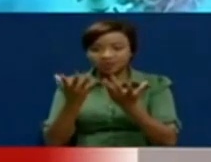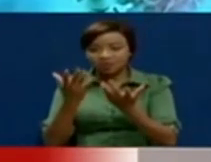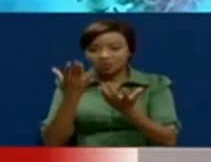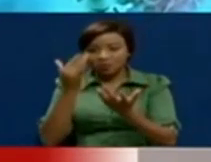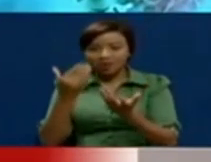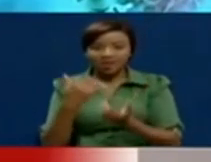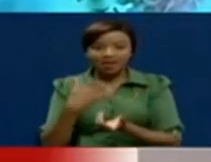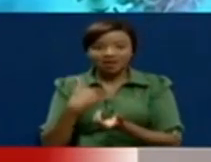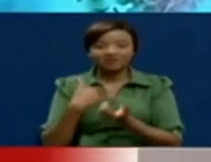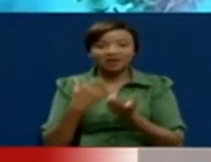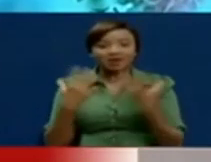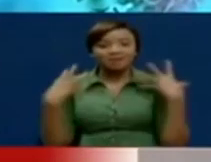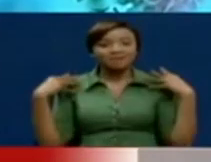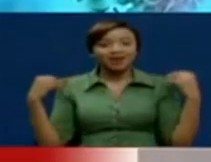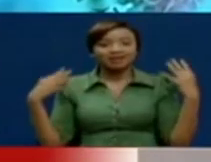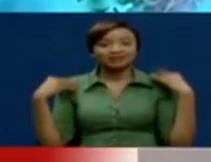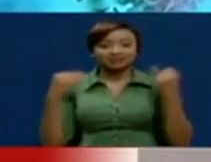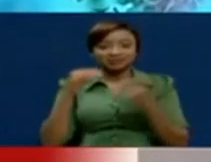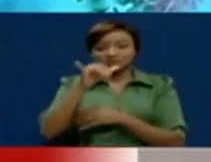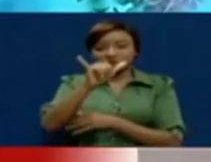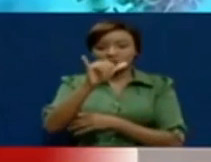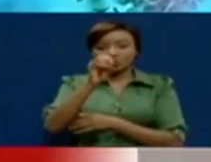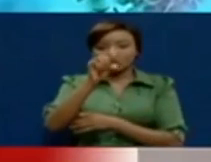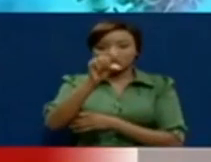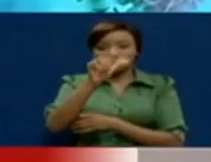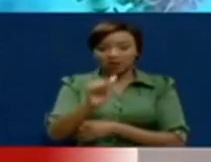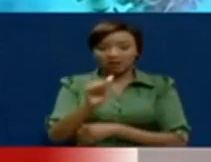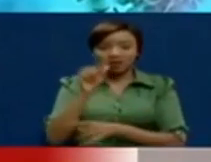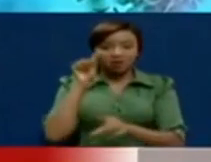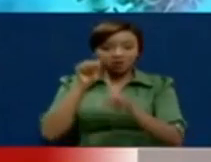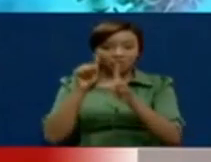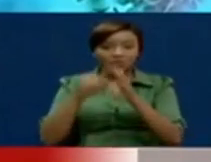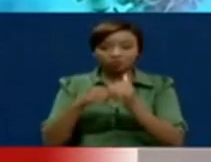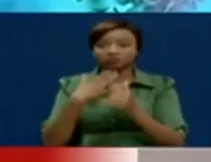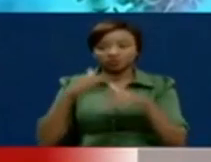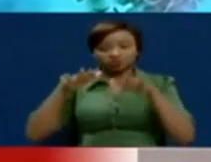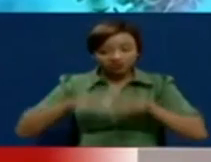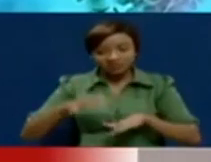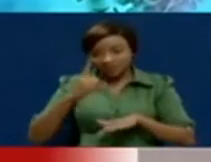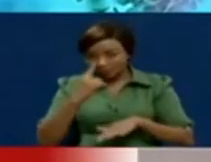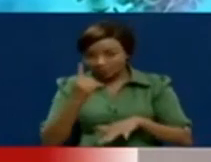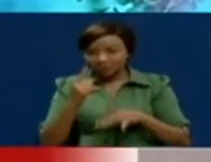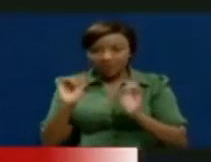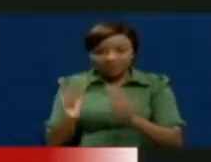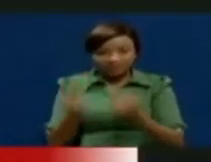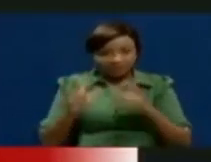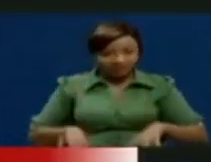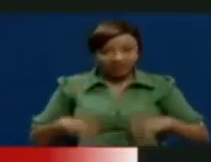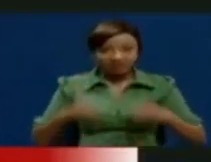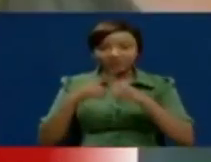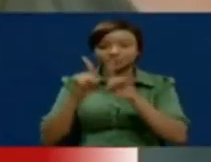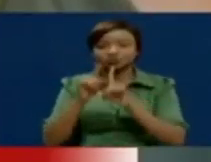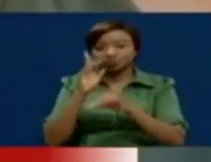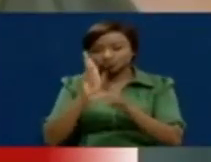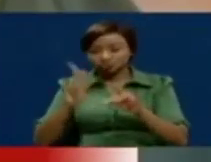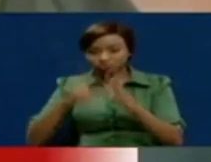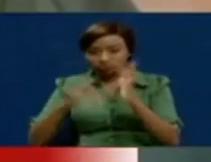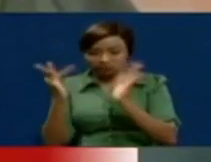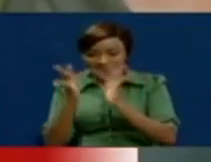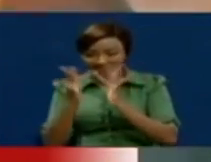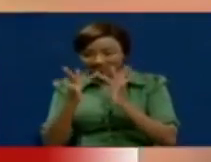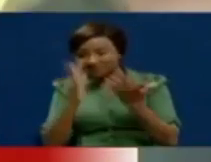remote yoga session, echoing the club's mantra to stay home, save lives, in line with the overall message to keep in touch